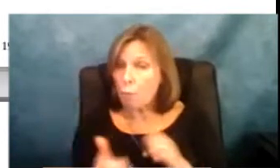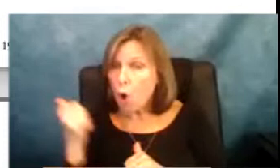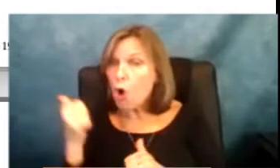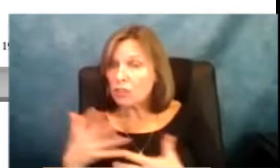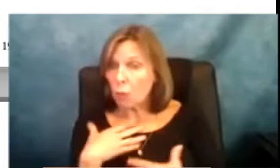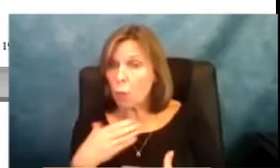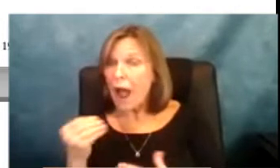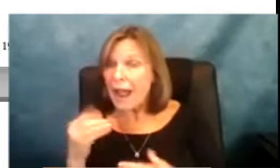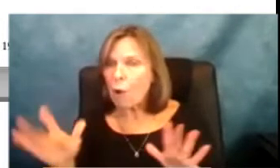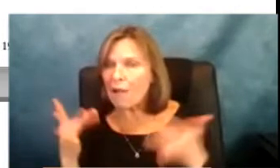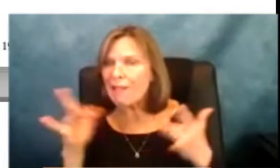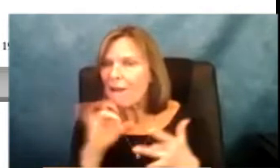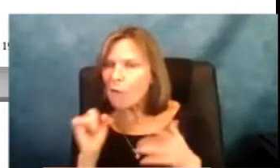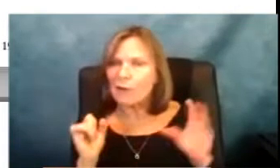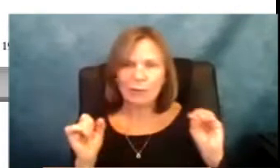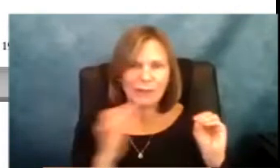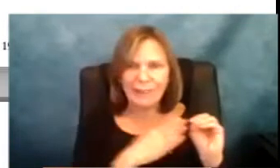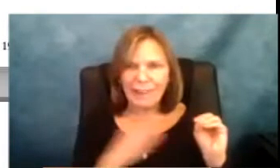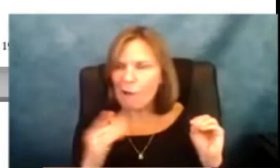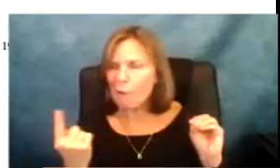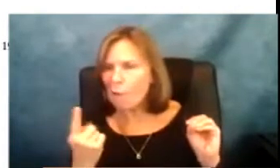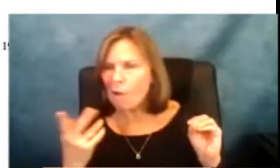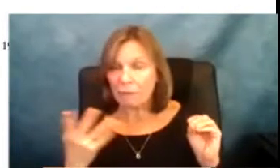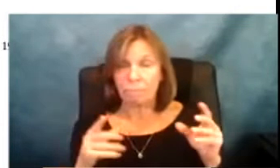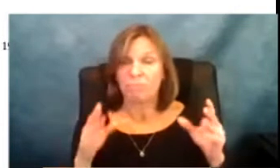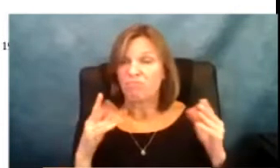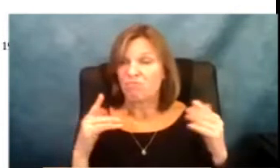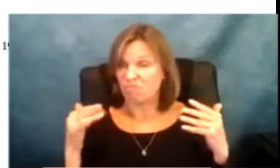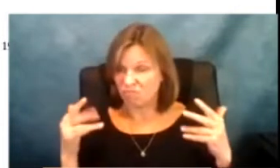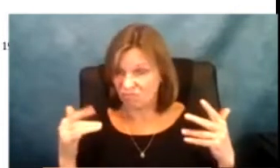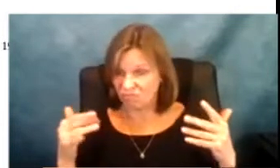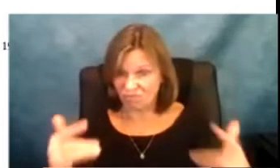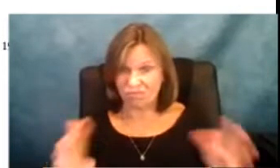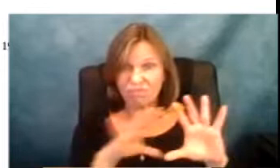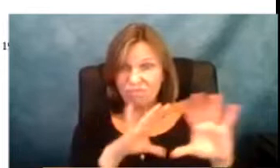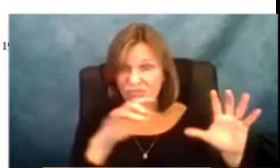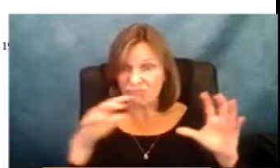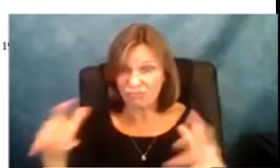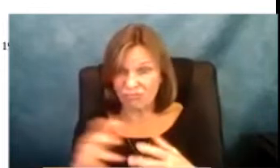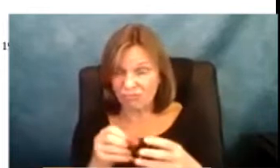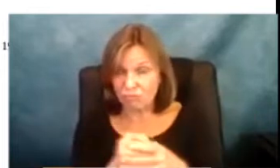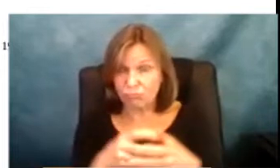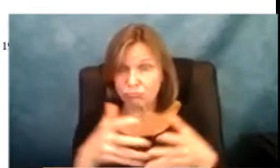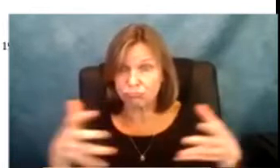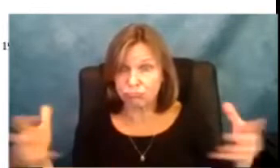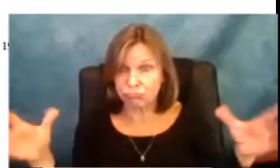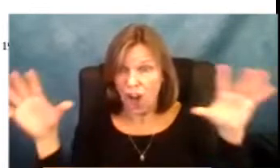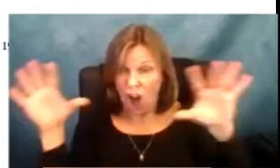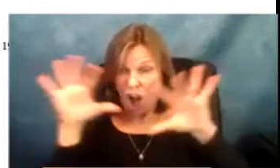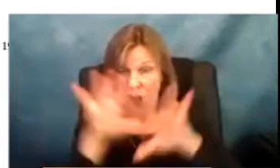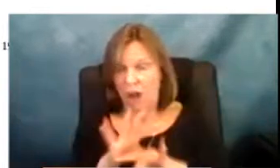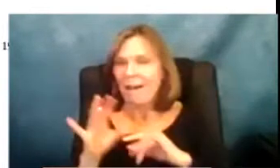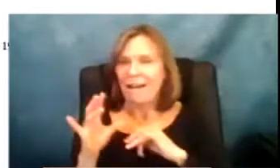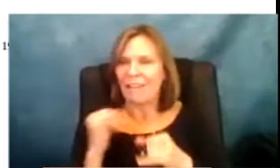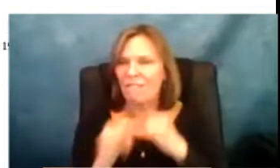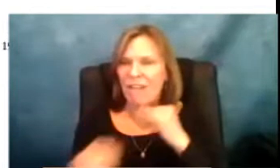with 0 or 1 cases. Over time, clusters of counties all across the country grow progressively darker until the final week of September